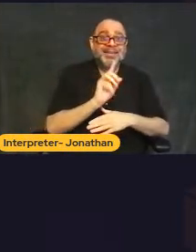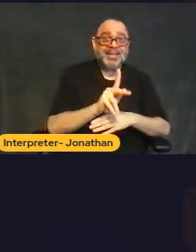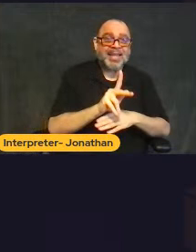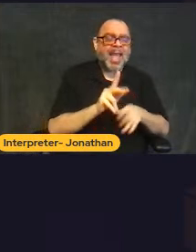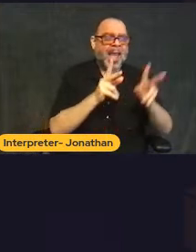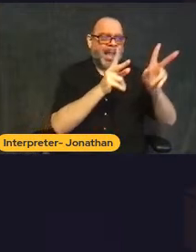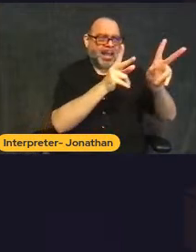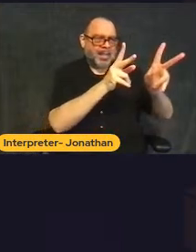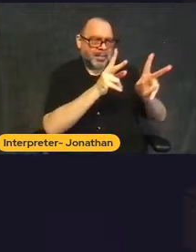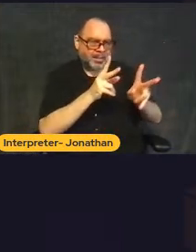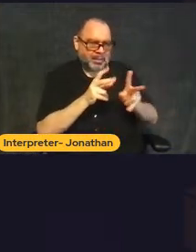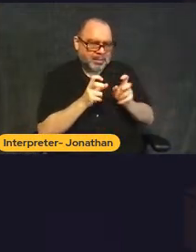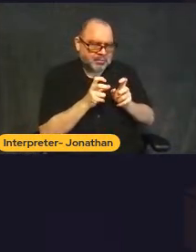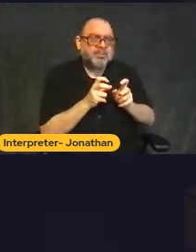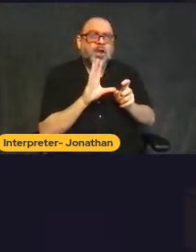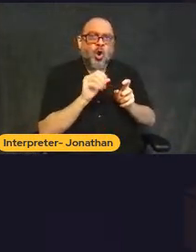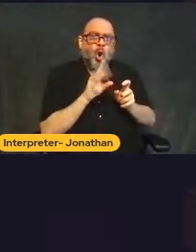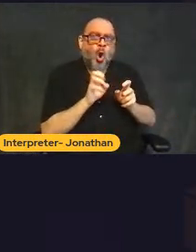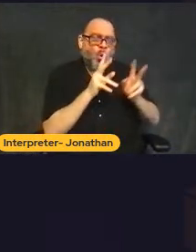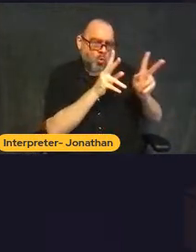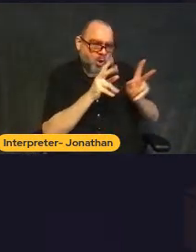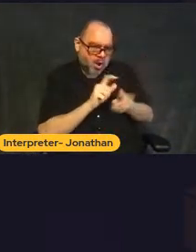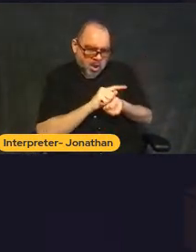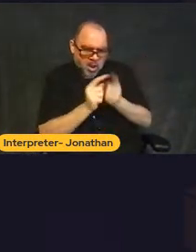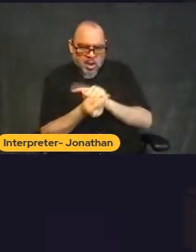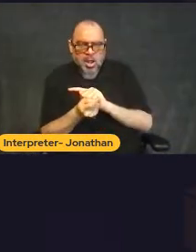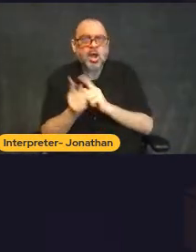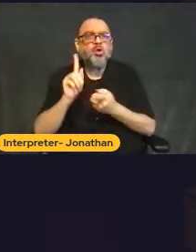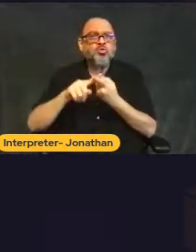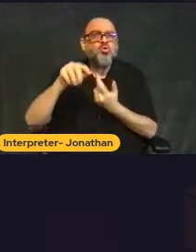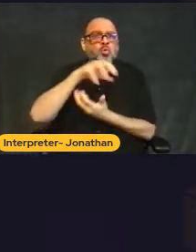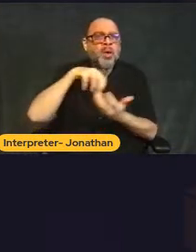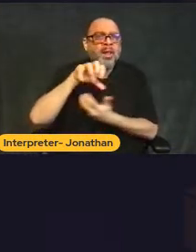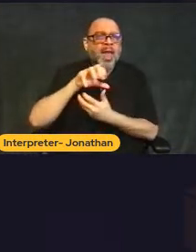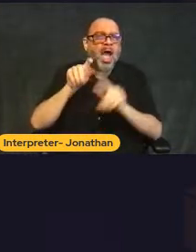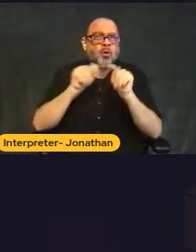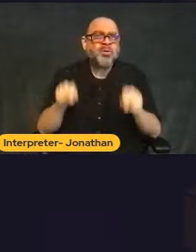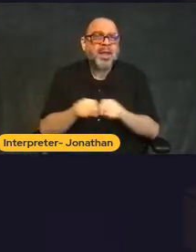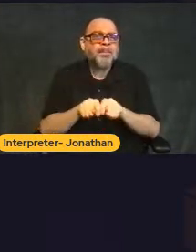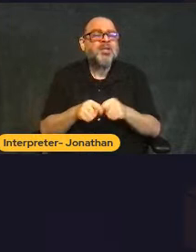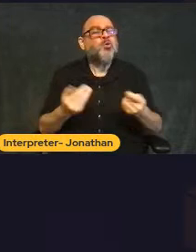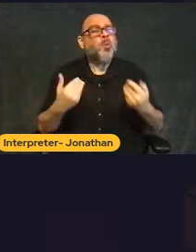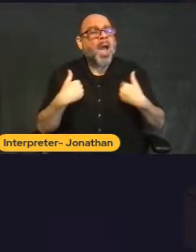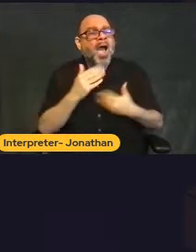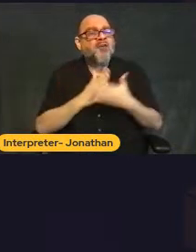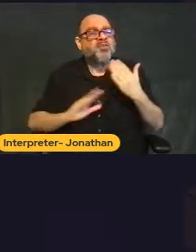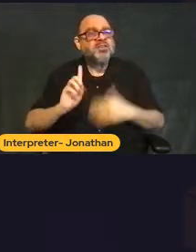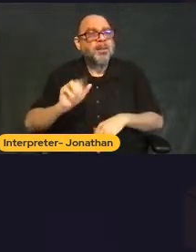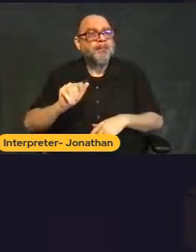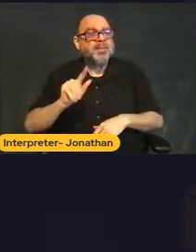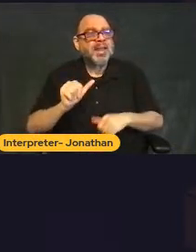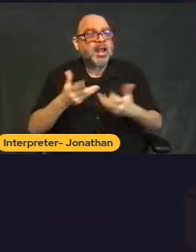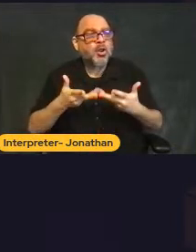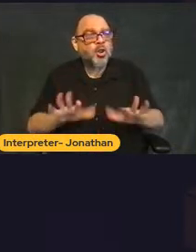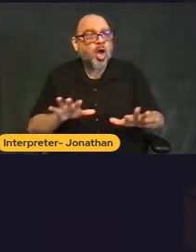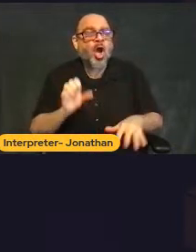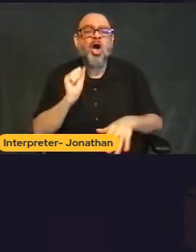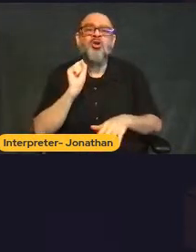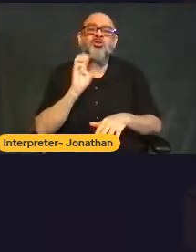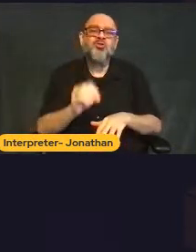CloudFormation template, there is a lot of data loss. So specifically, much of the structure is kind of